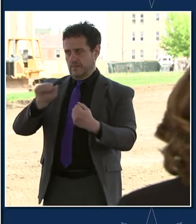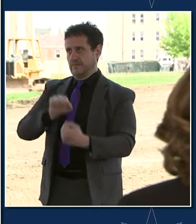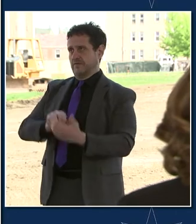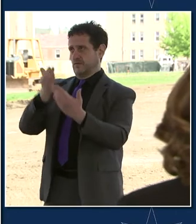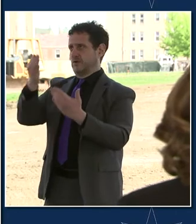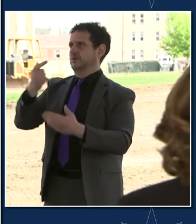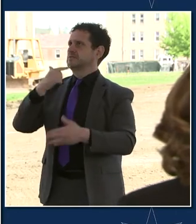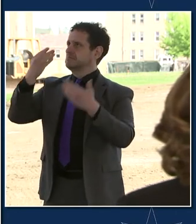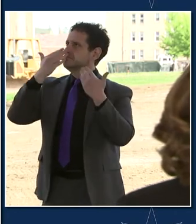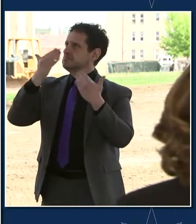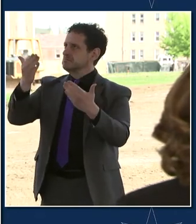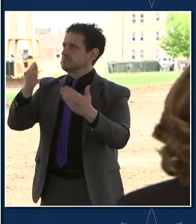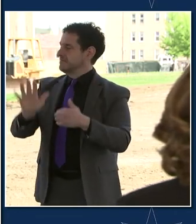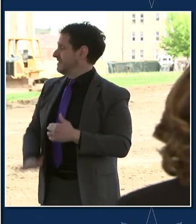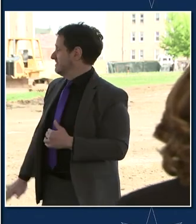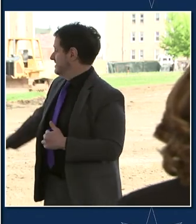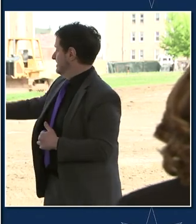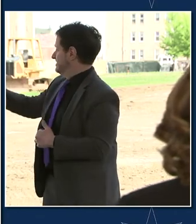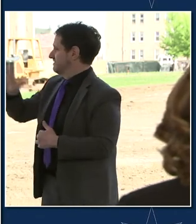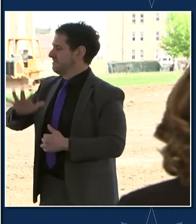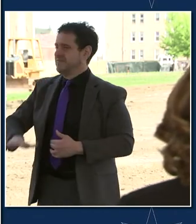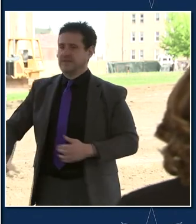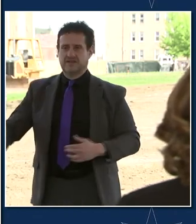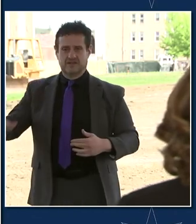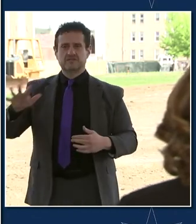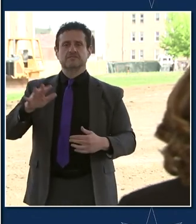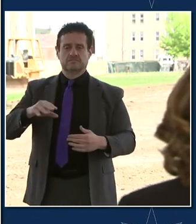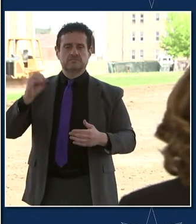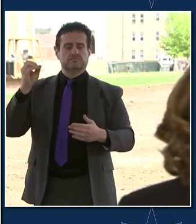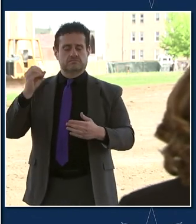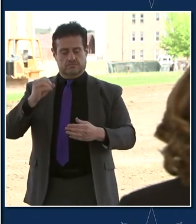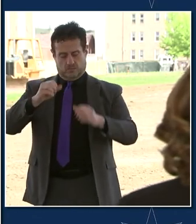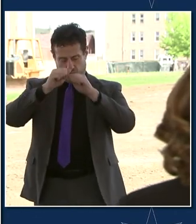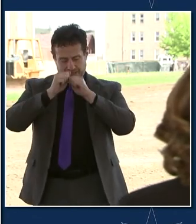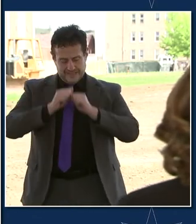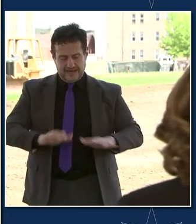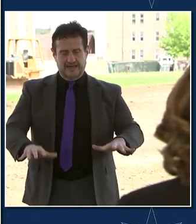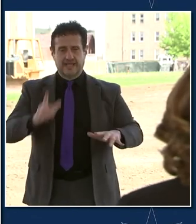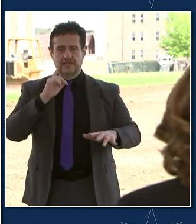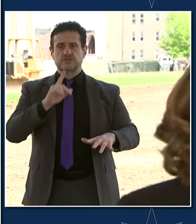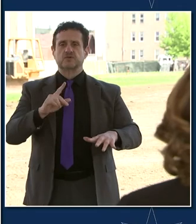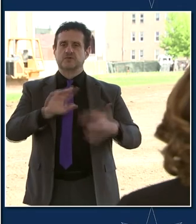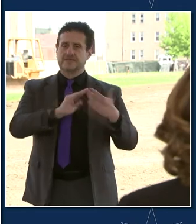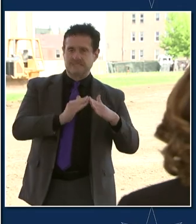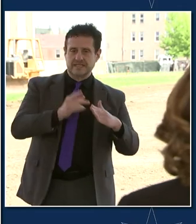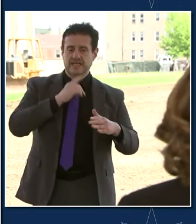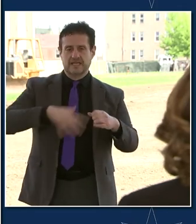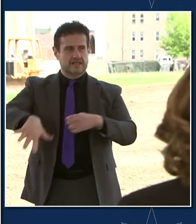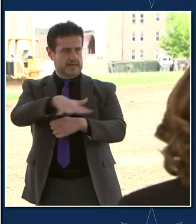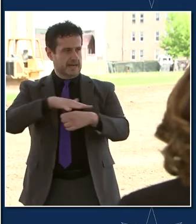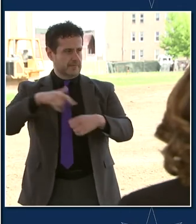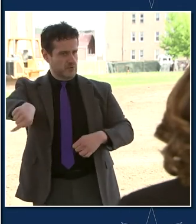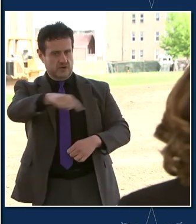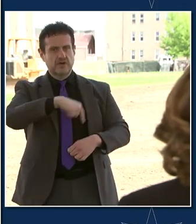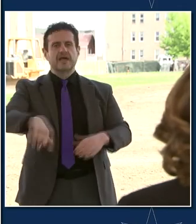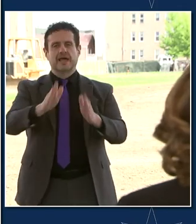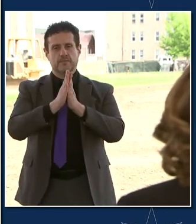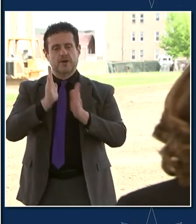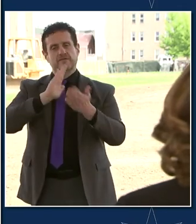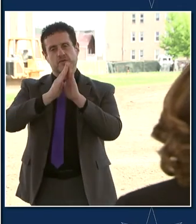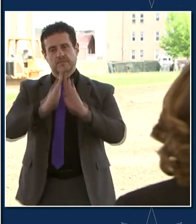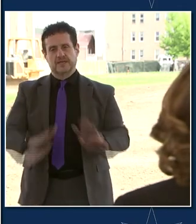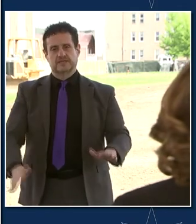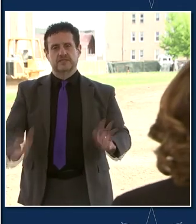so we dedicate this field to the city, to the neighborhood, and pray for peace. In Jesus'